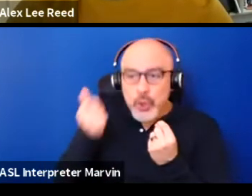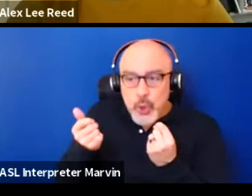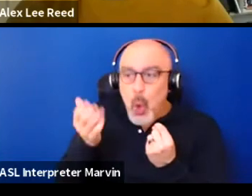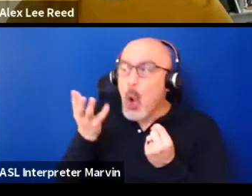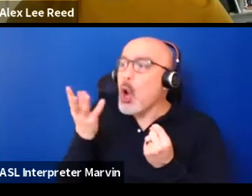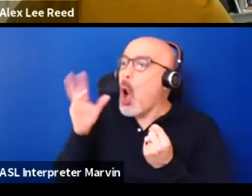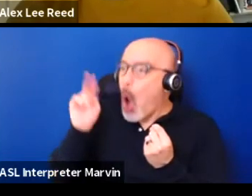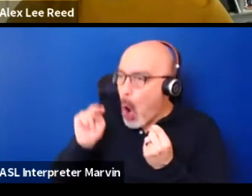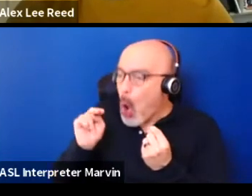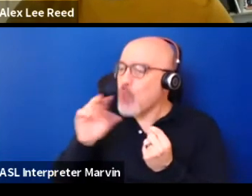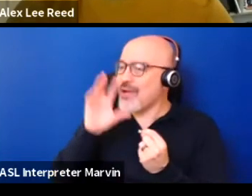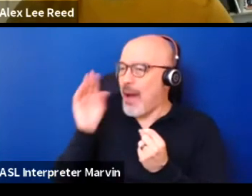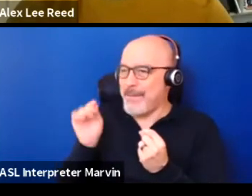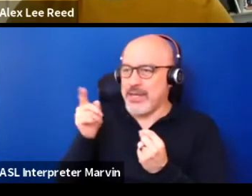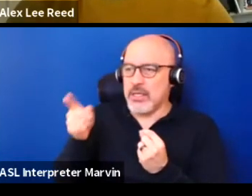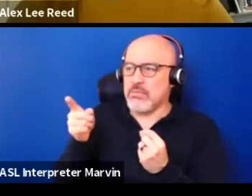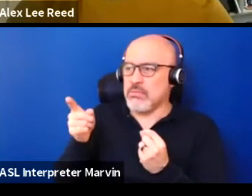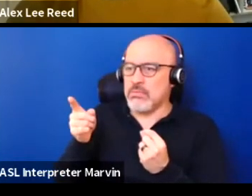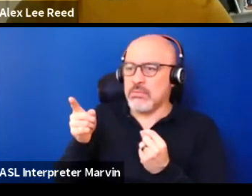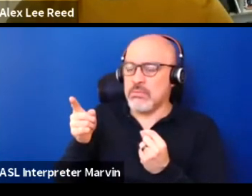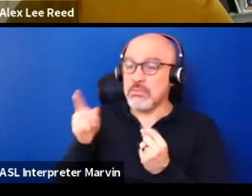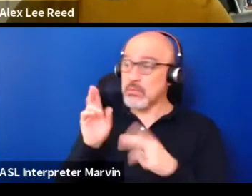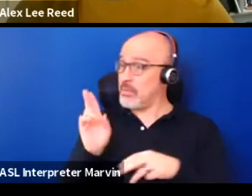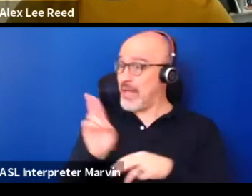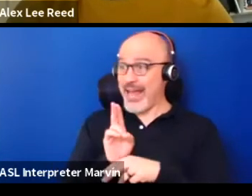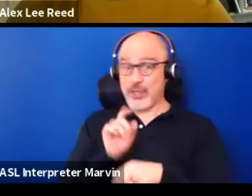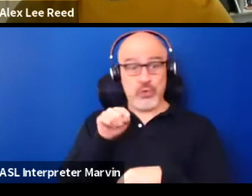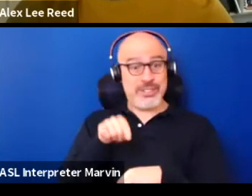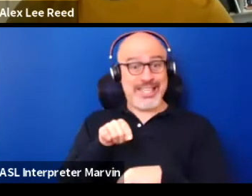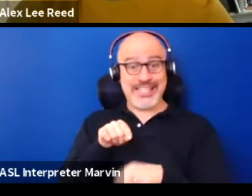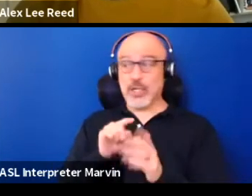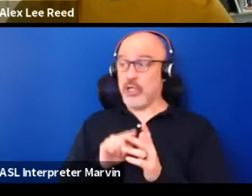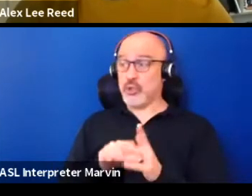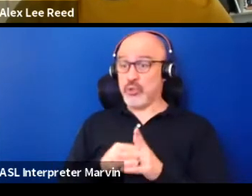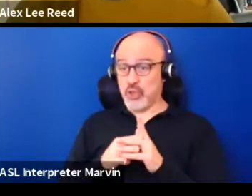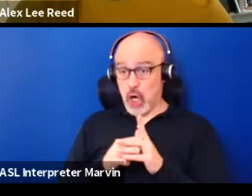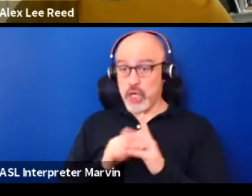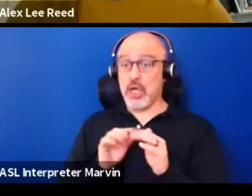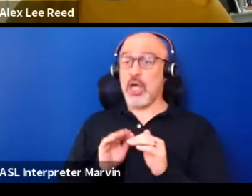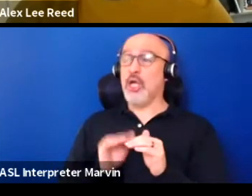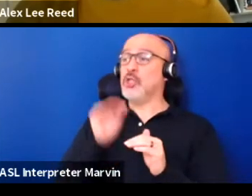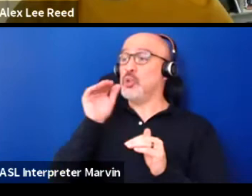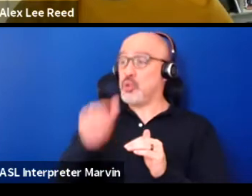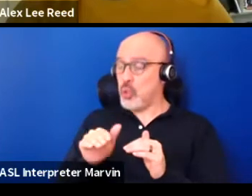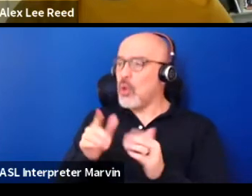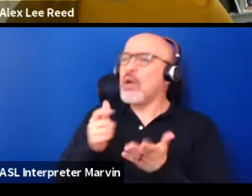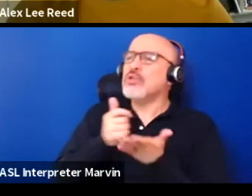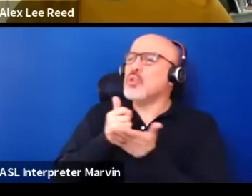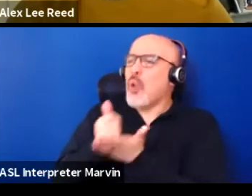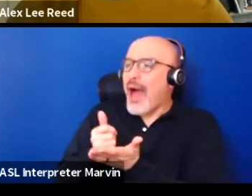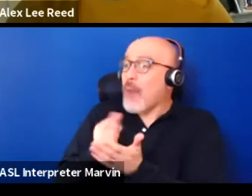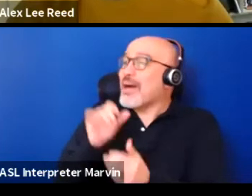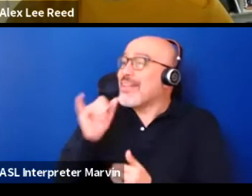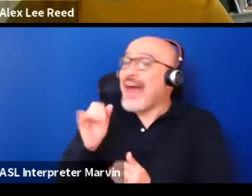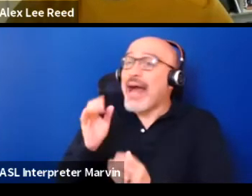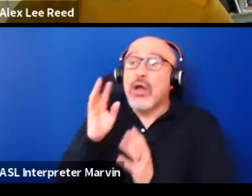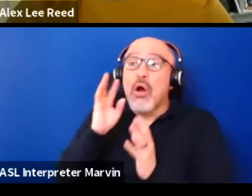own company and use this only as a platform in order to do and put those, your